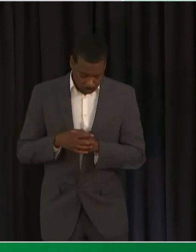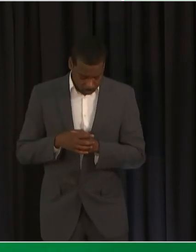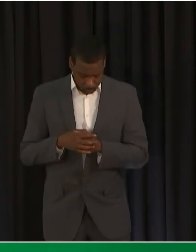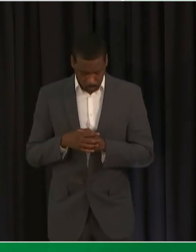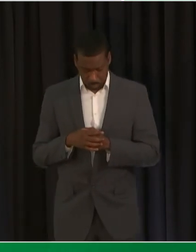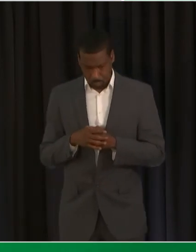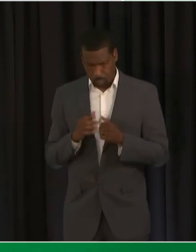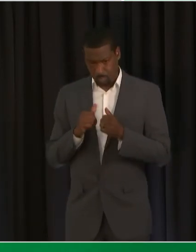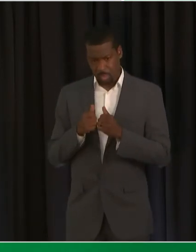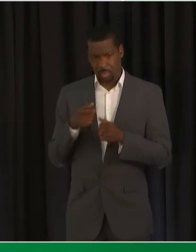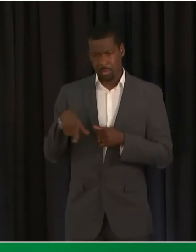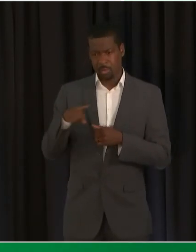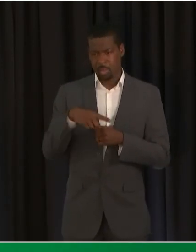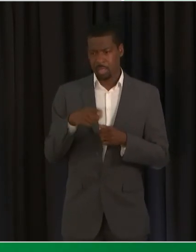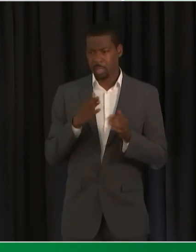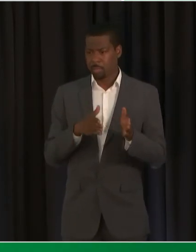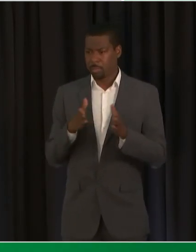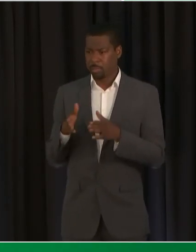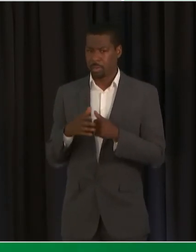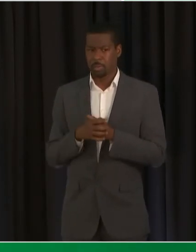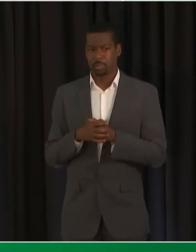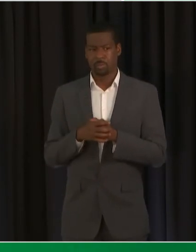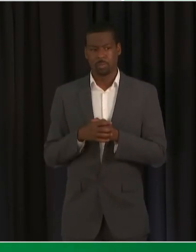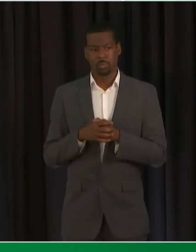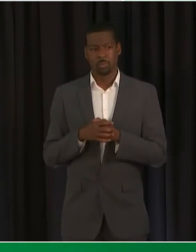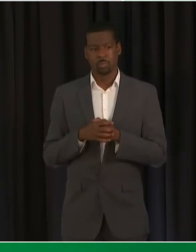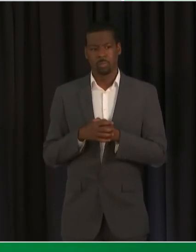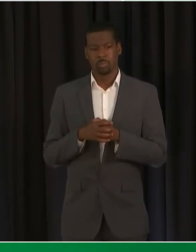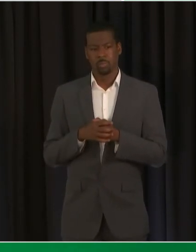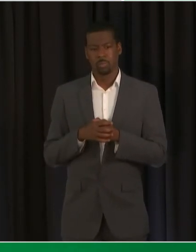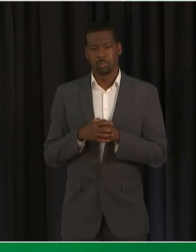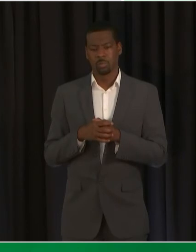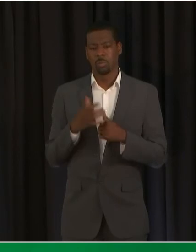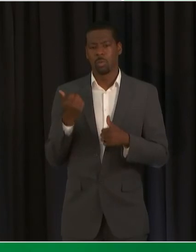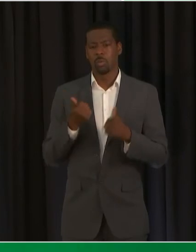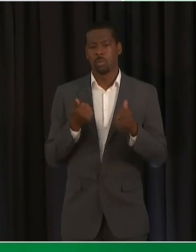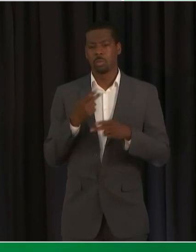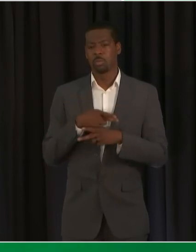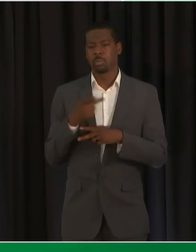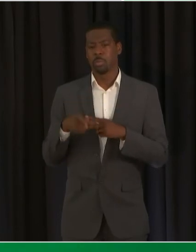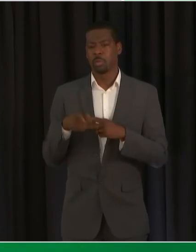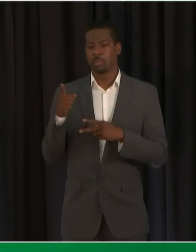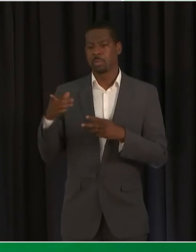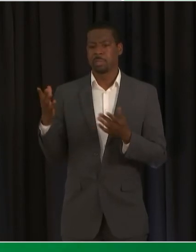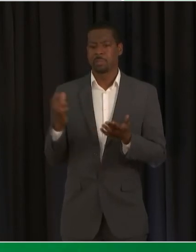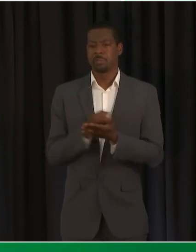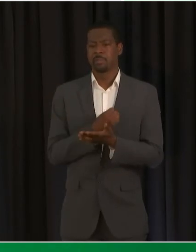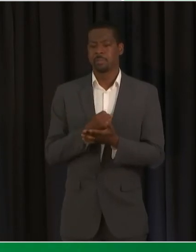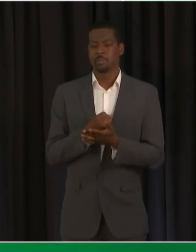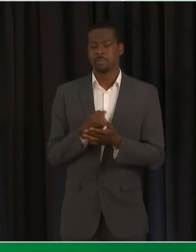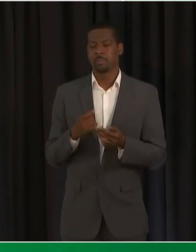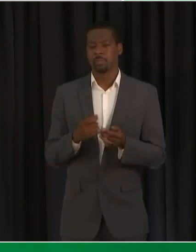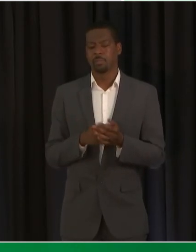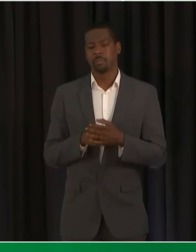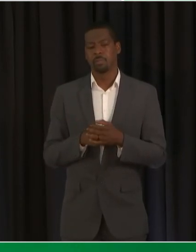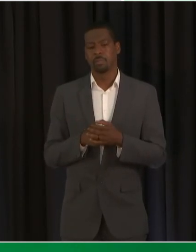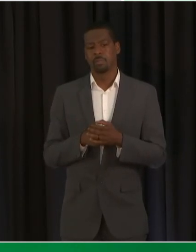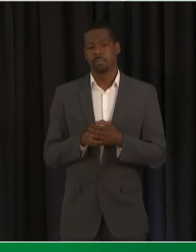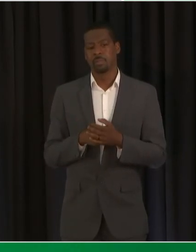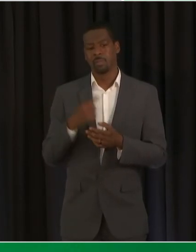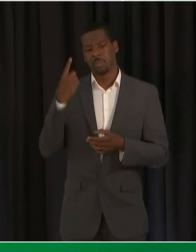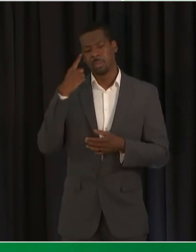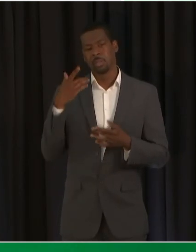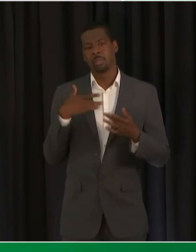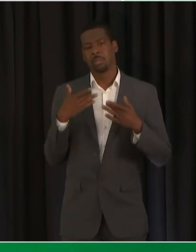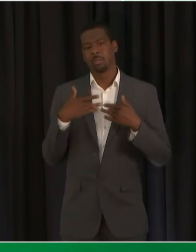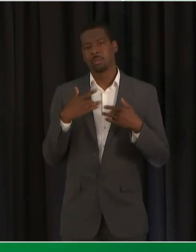category. How are they getting prepared, and how are they, what programs are they taking advantage of? I think one of the concerns